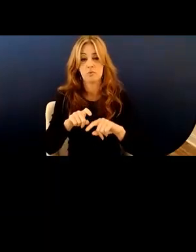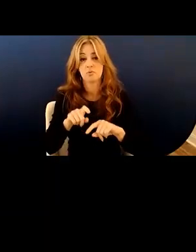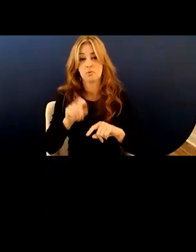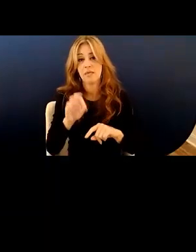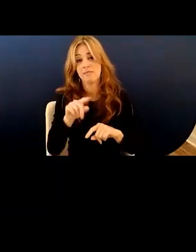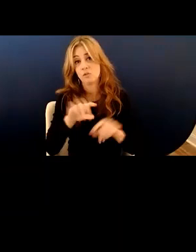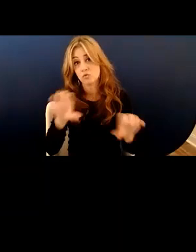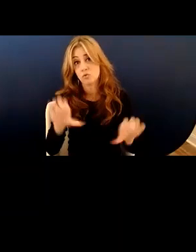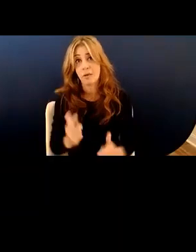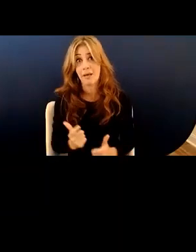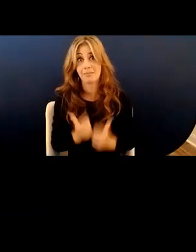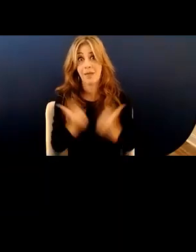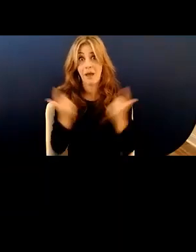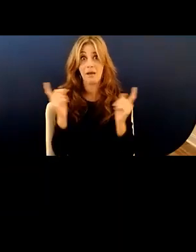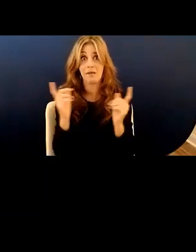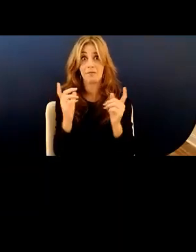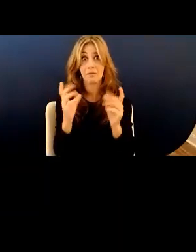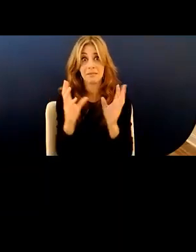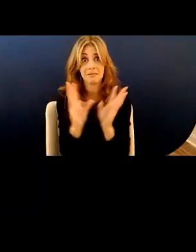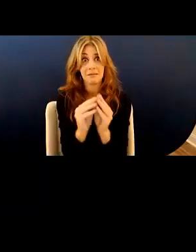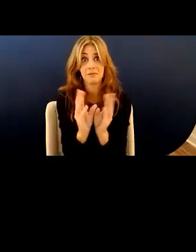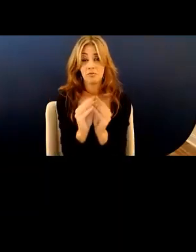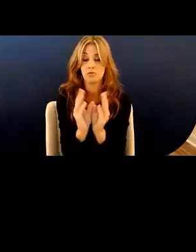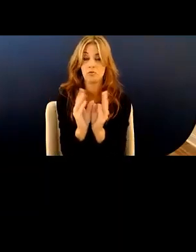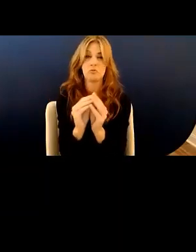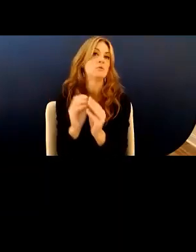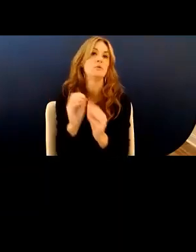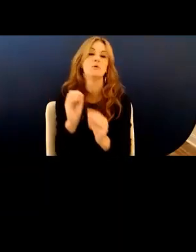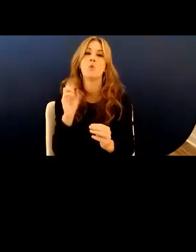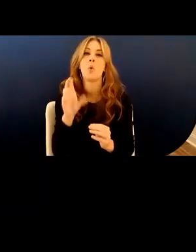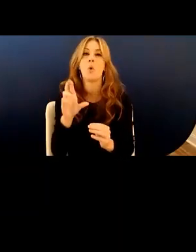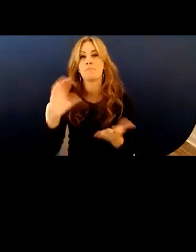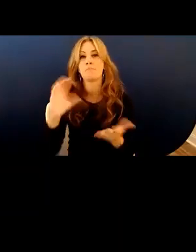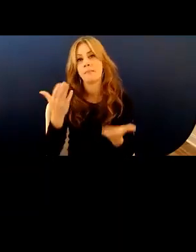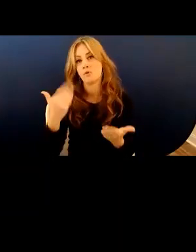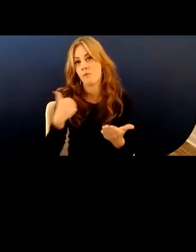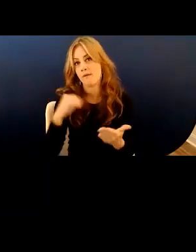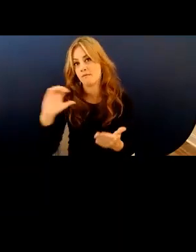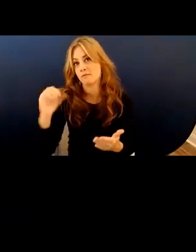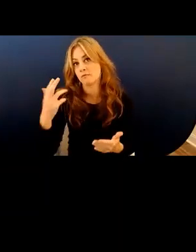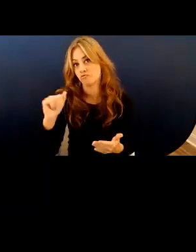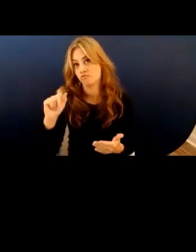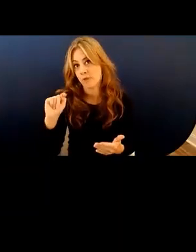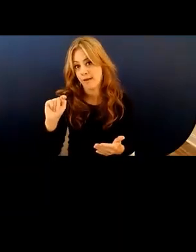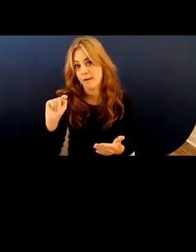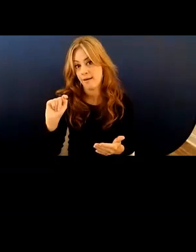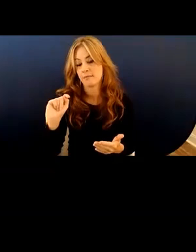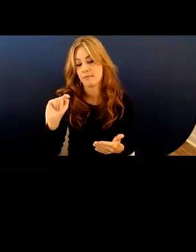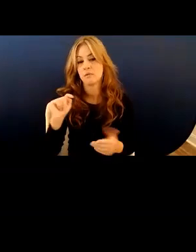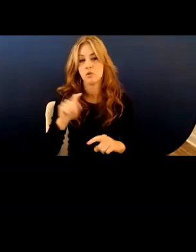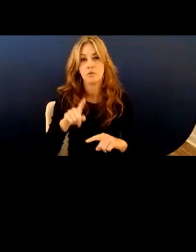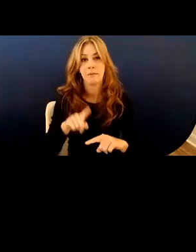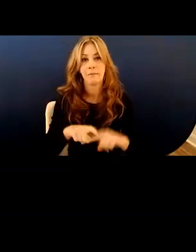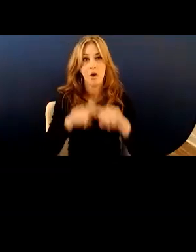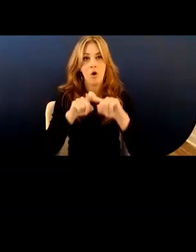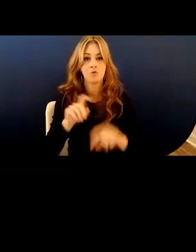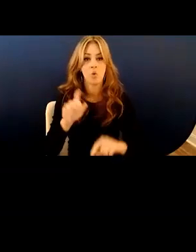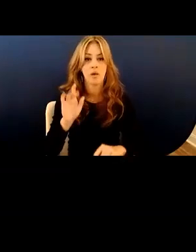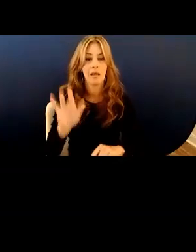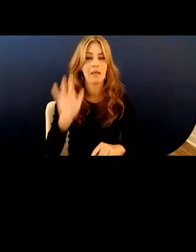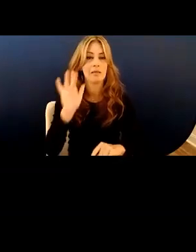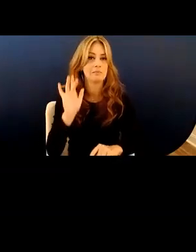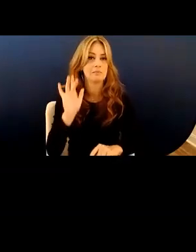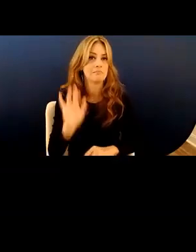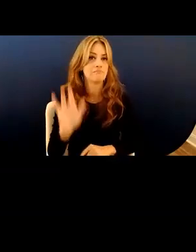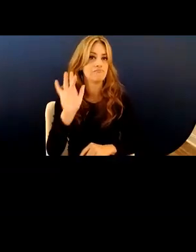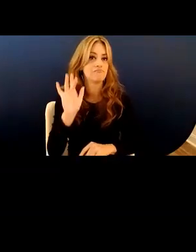live session or perhaps a chat, and then just click through the